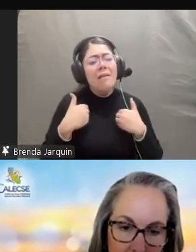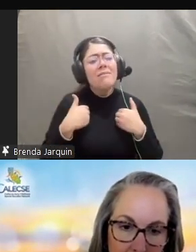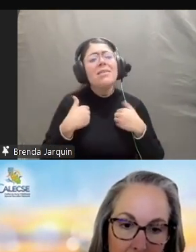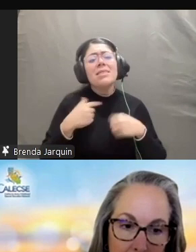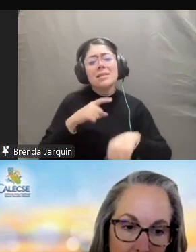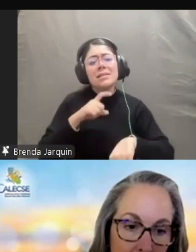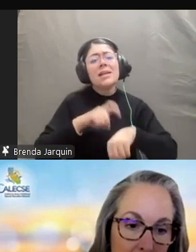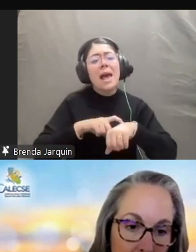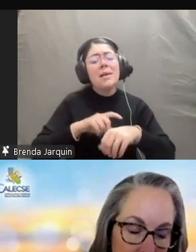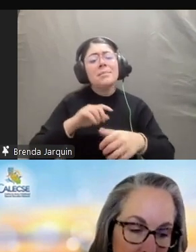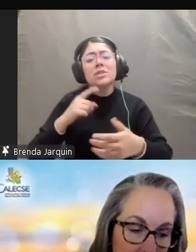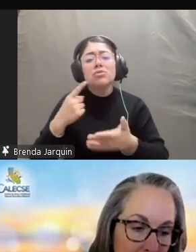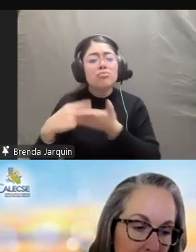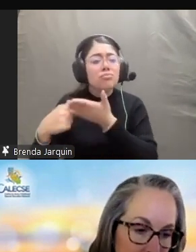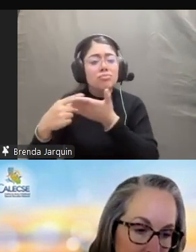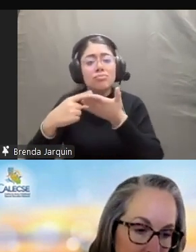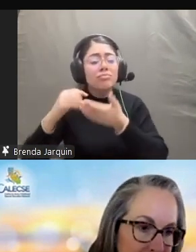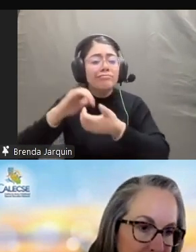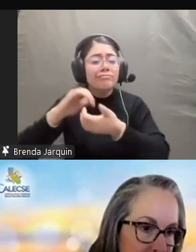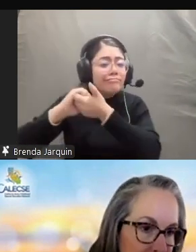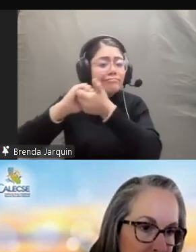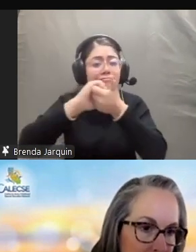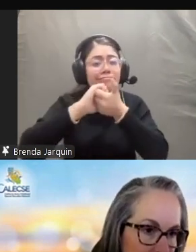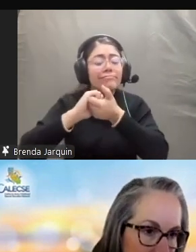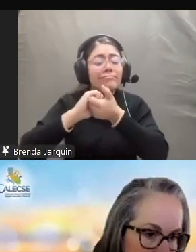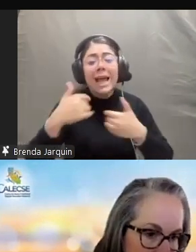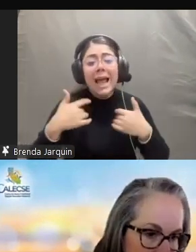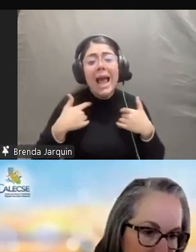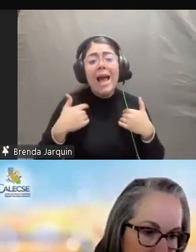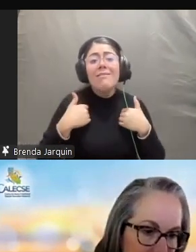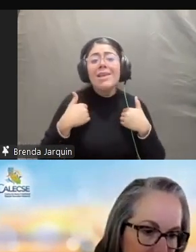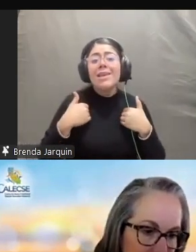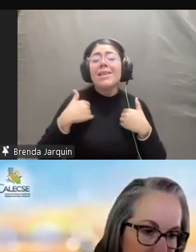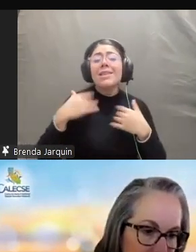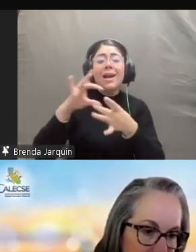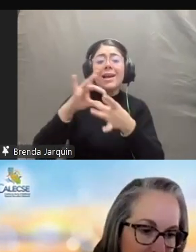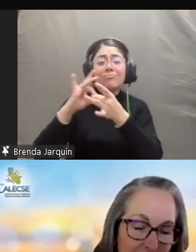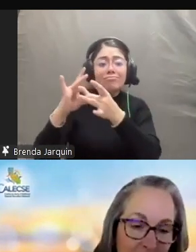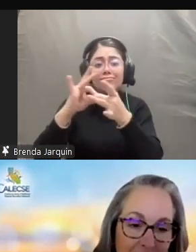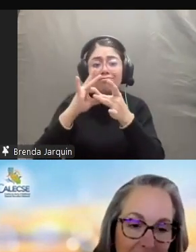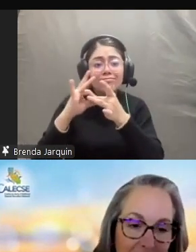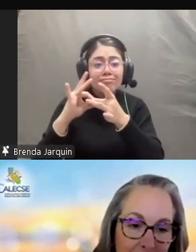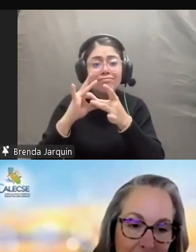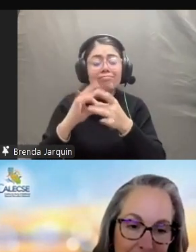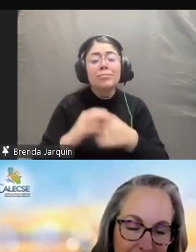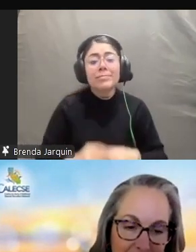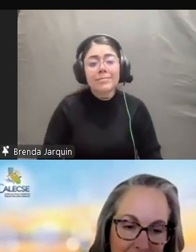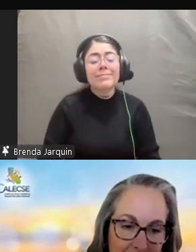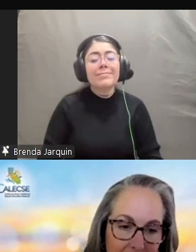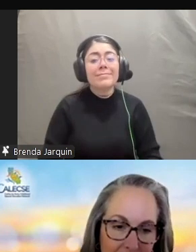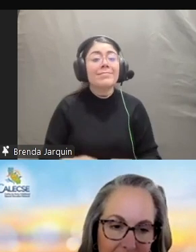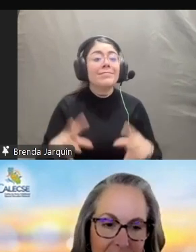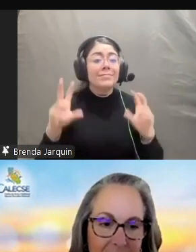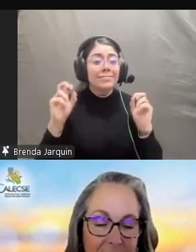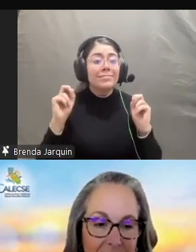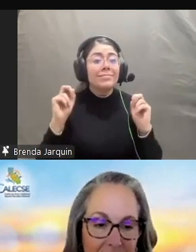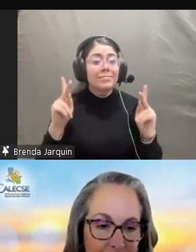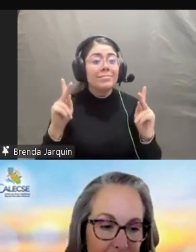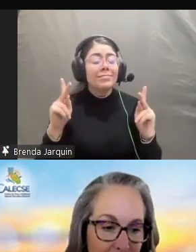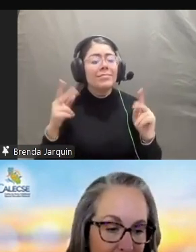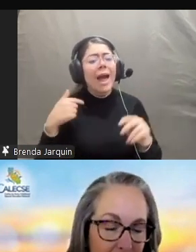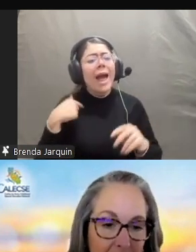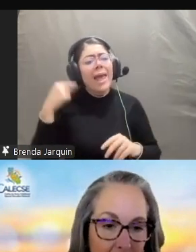those relationships. Okay, I think we are done. And then I think we saw